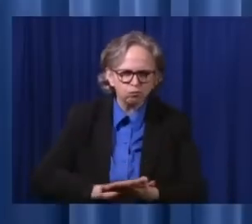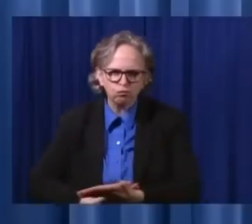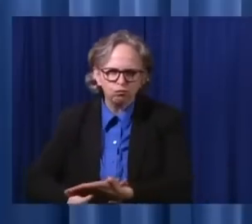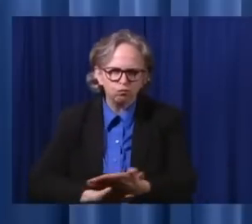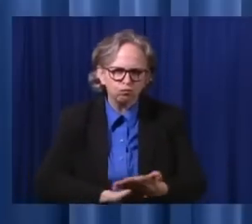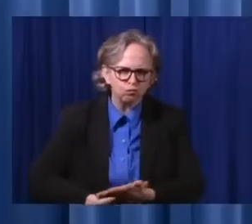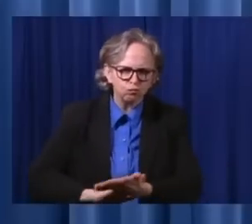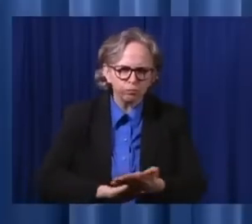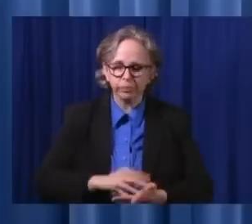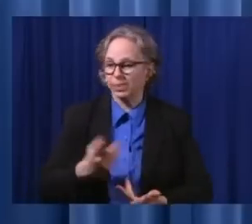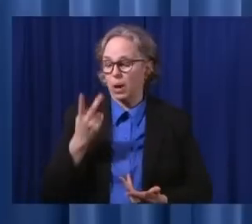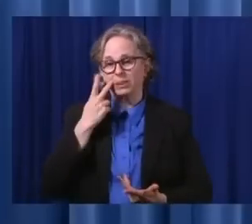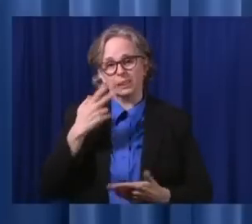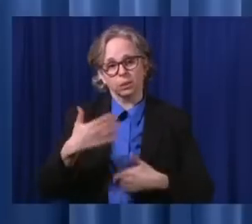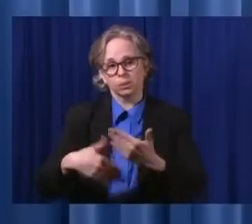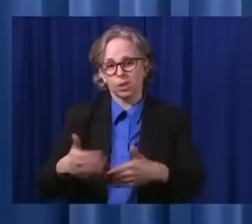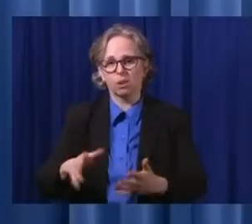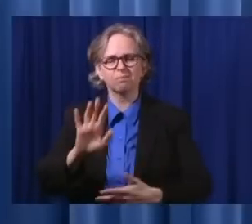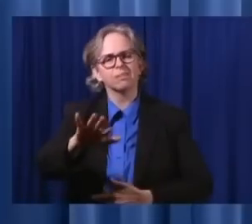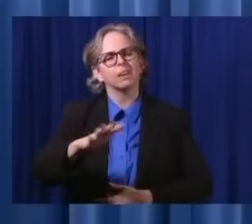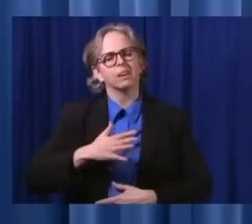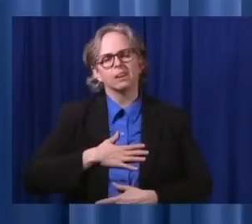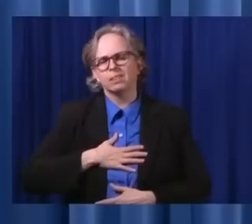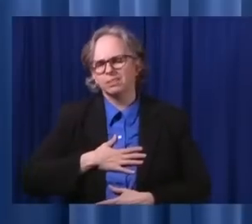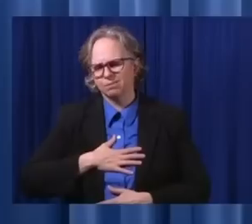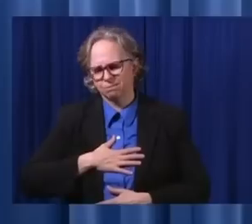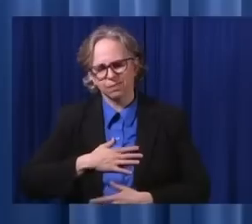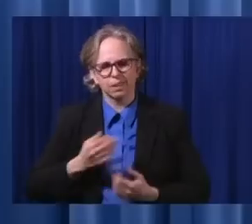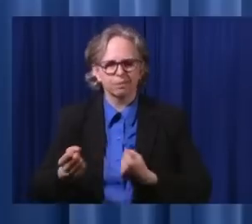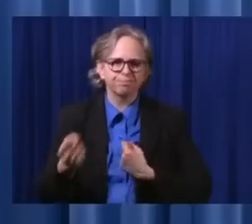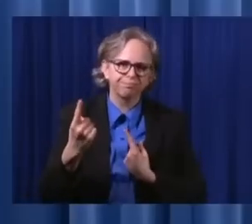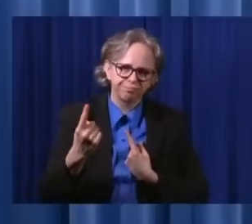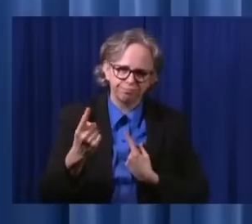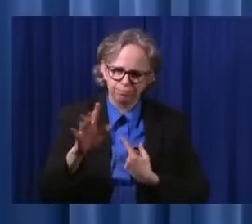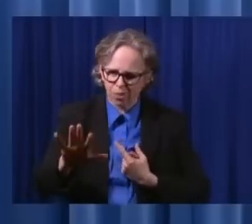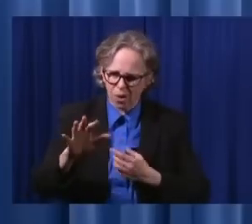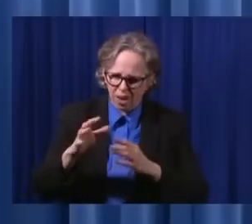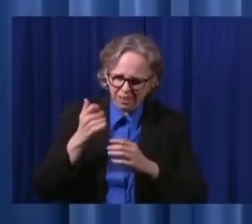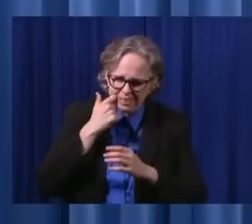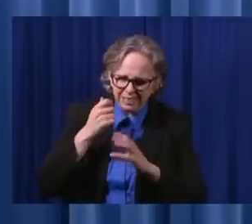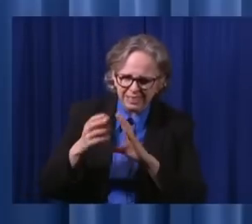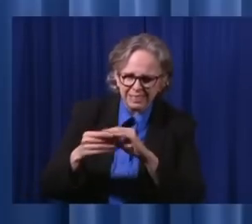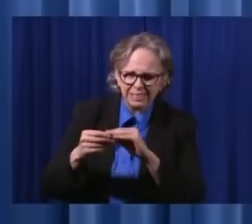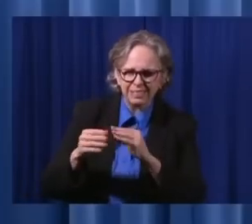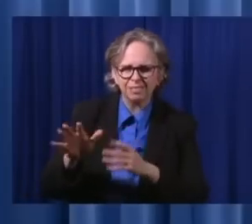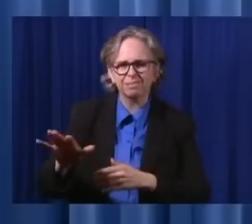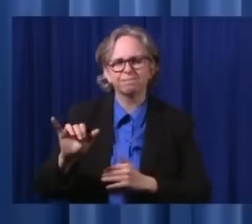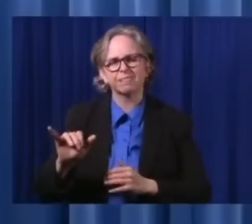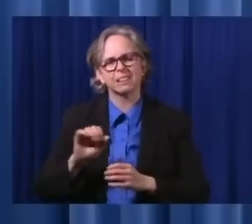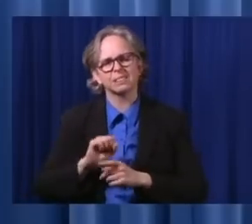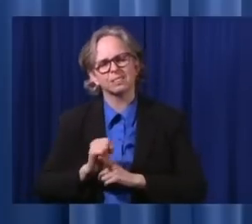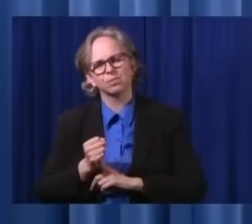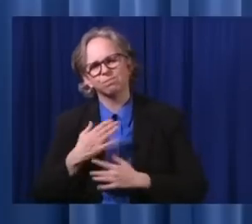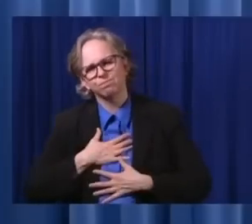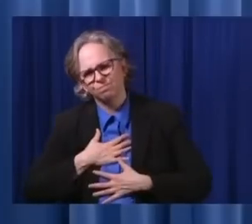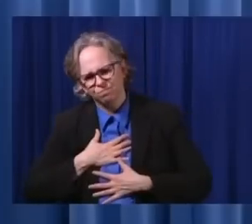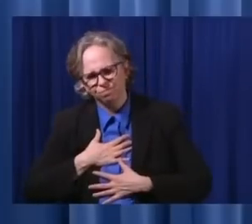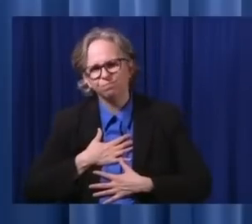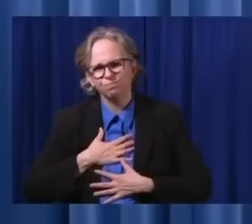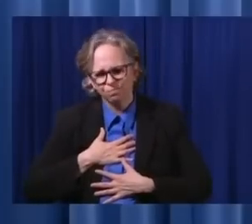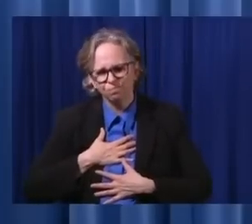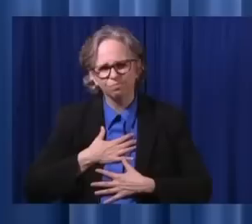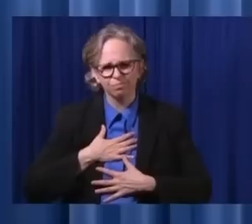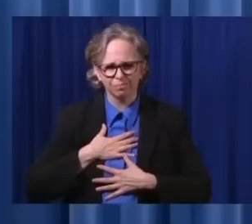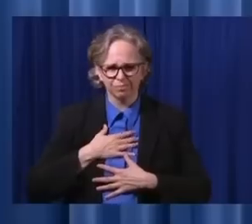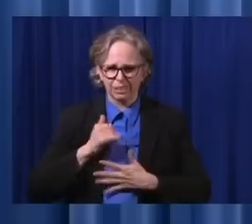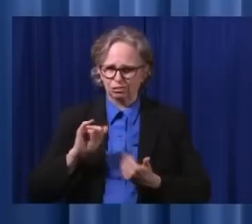out. So I sympathize with your viewer, your caller. I understand they have to run a small